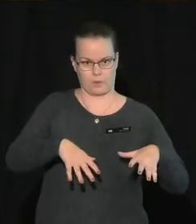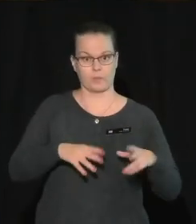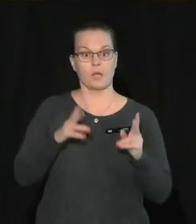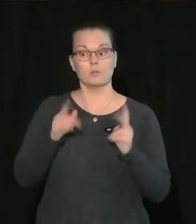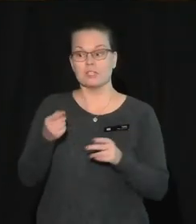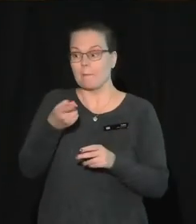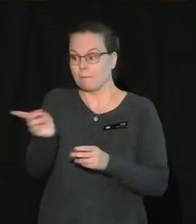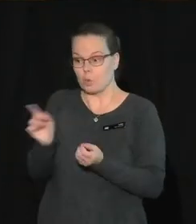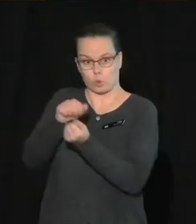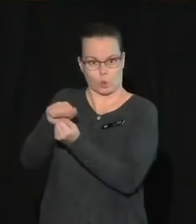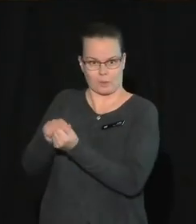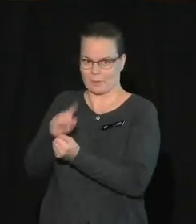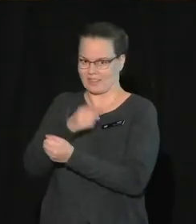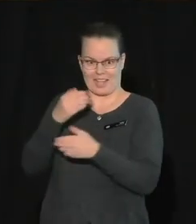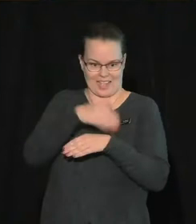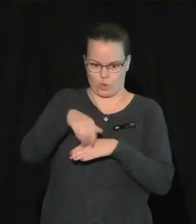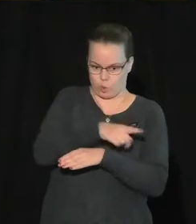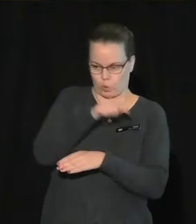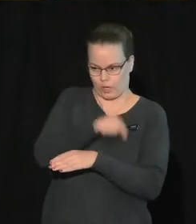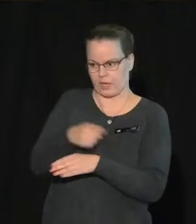for other products and services,